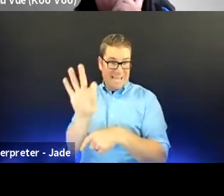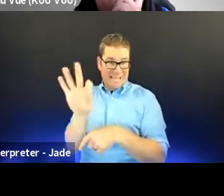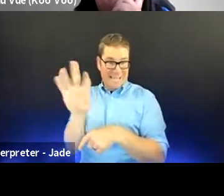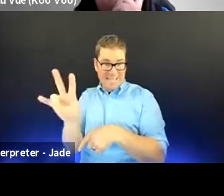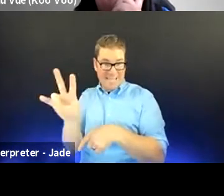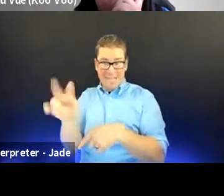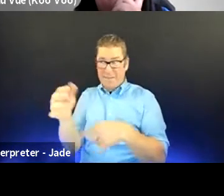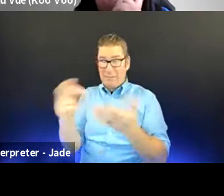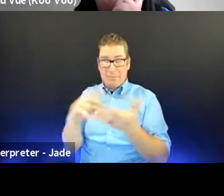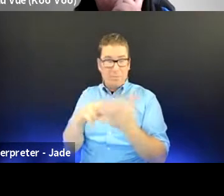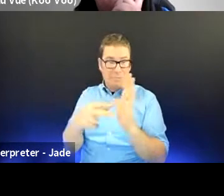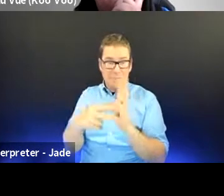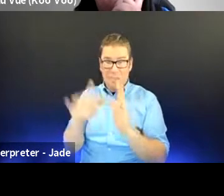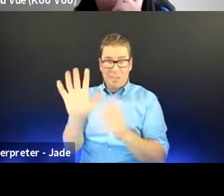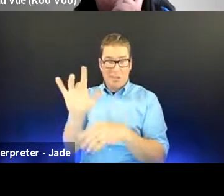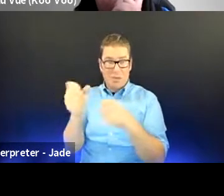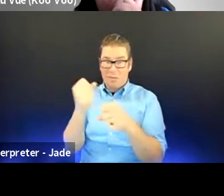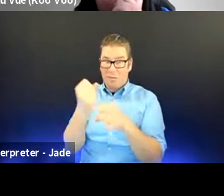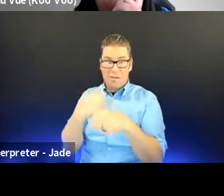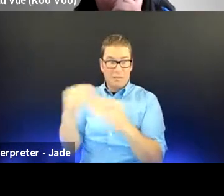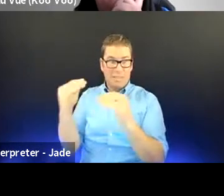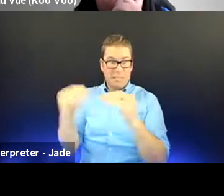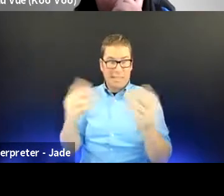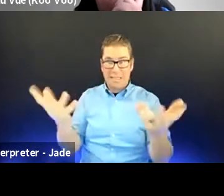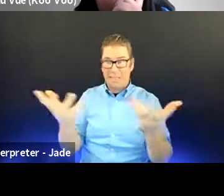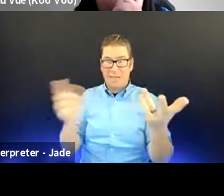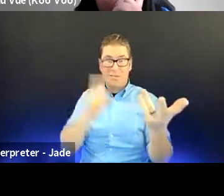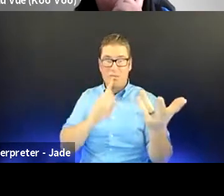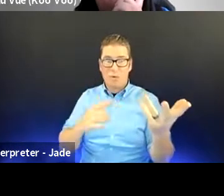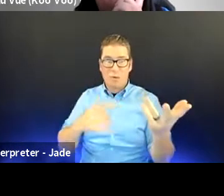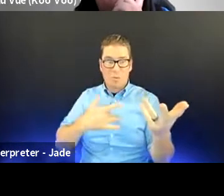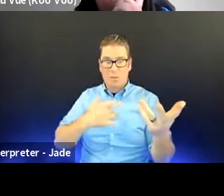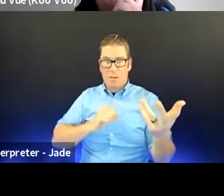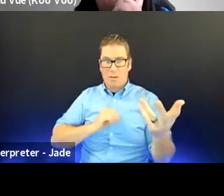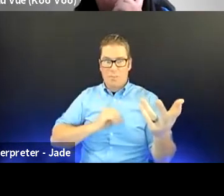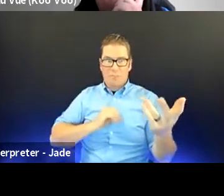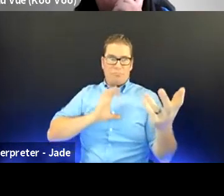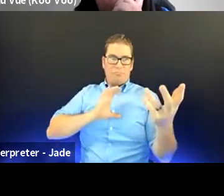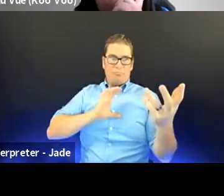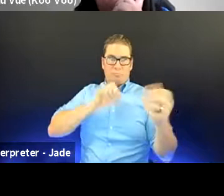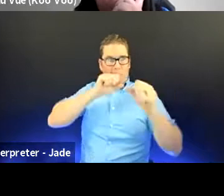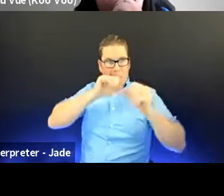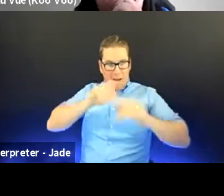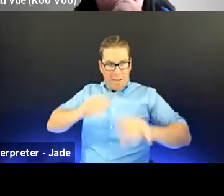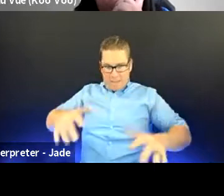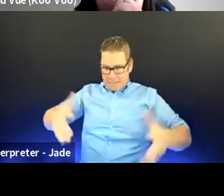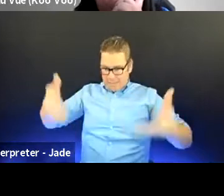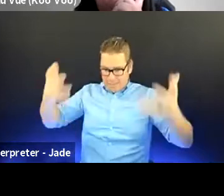been one of the great blessings of my life, to be honest. You know, when I was hired